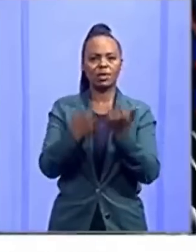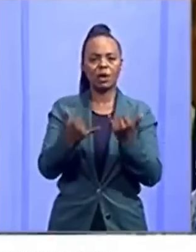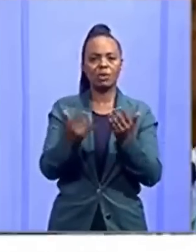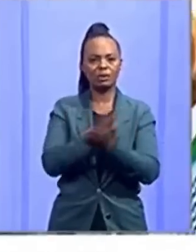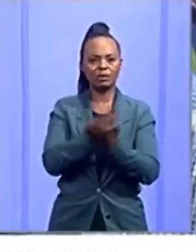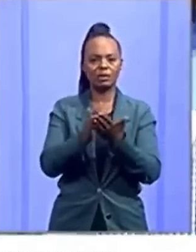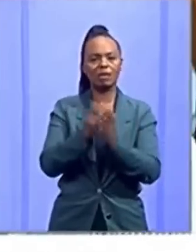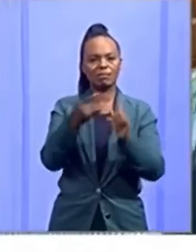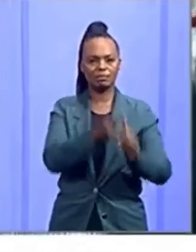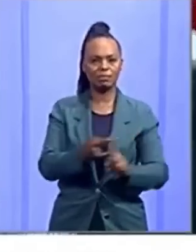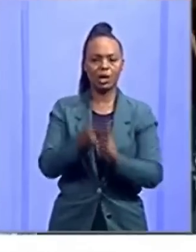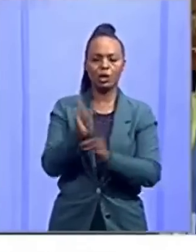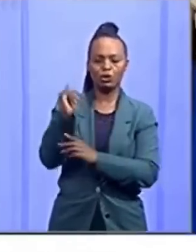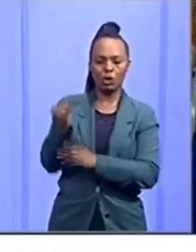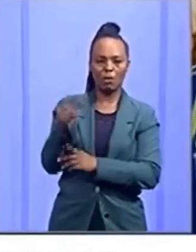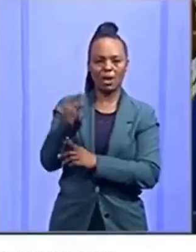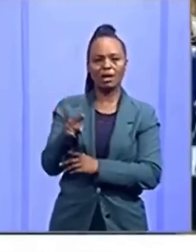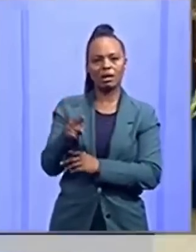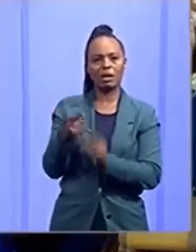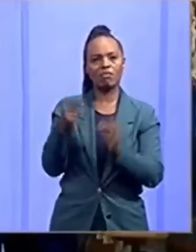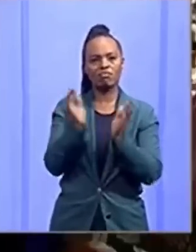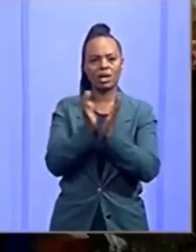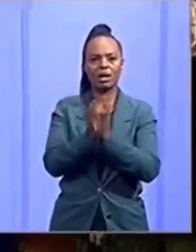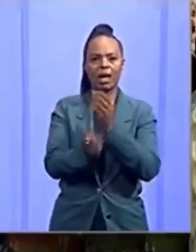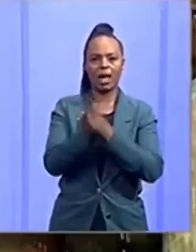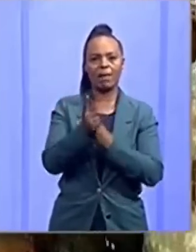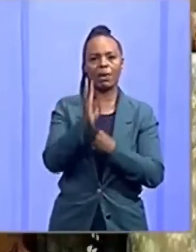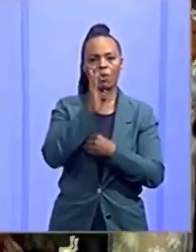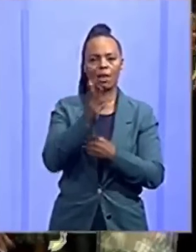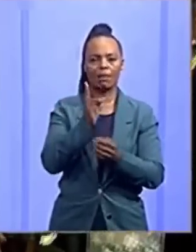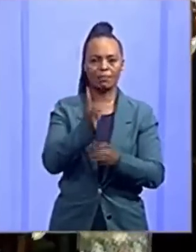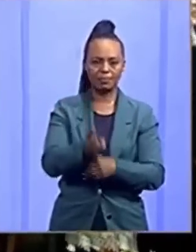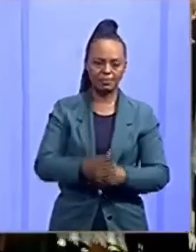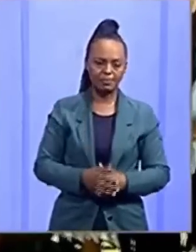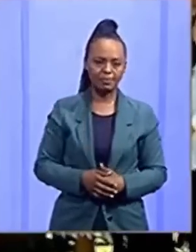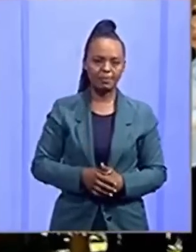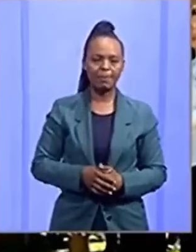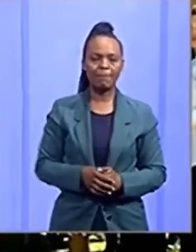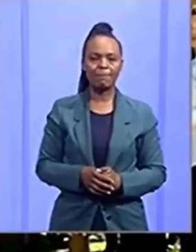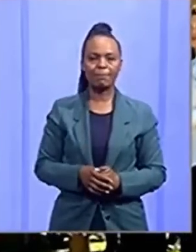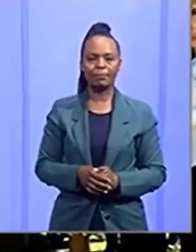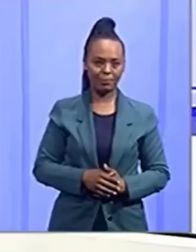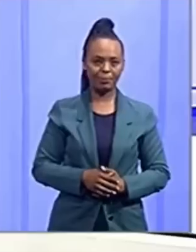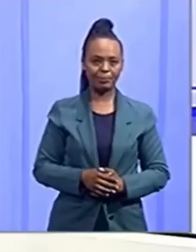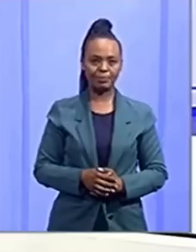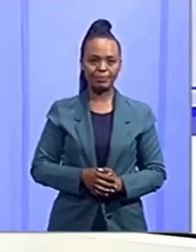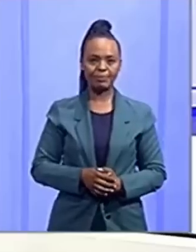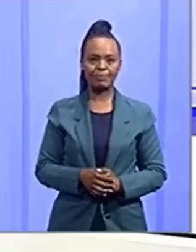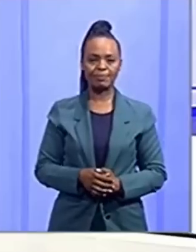tlo go swarola go la Johannesburg. Ke Mahlatse Phaladimo, ditabeng tša SABC, modimolle.